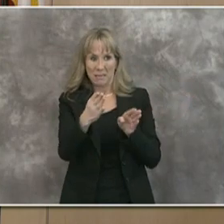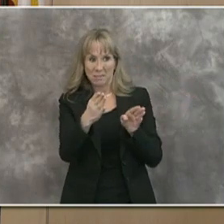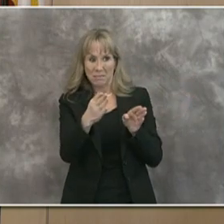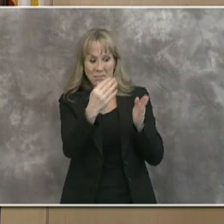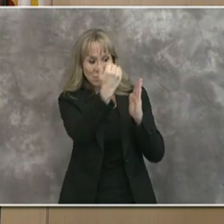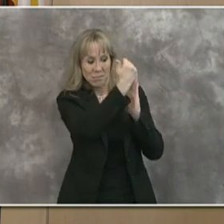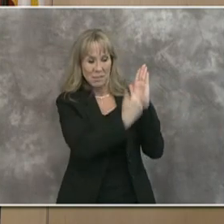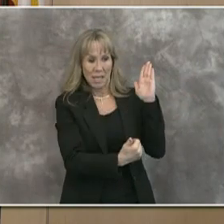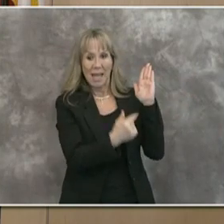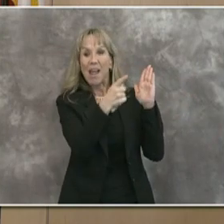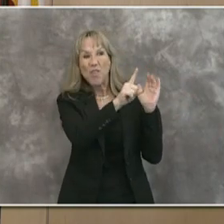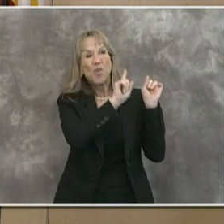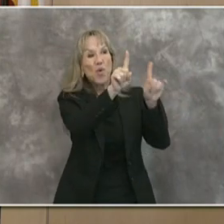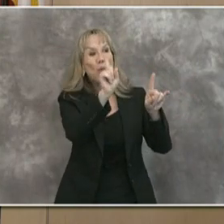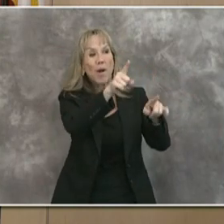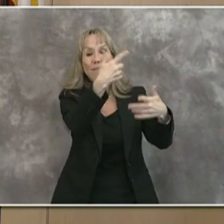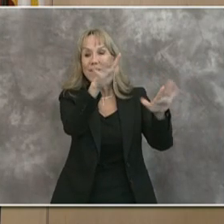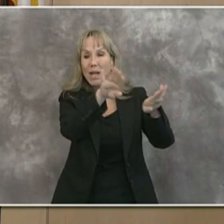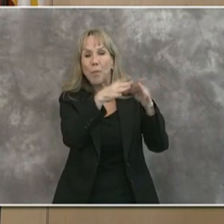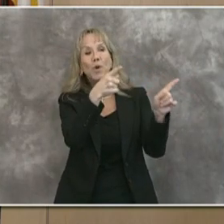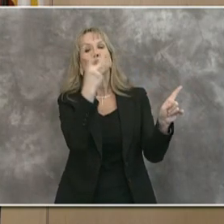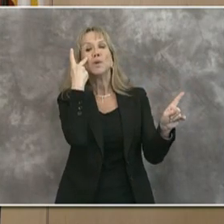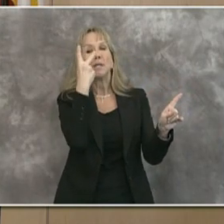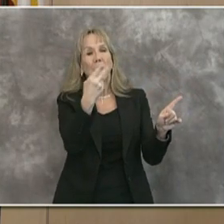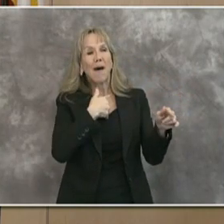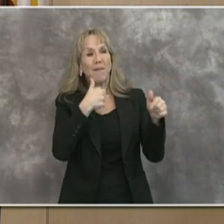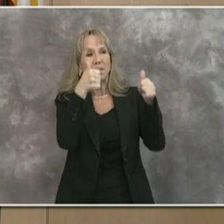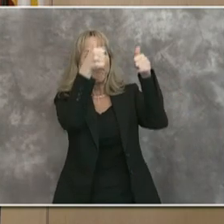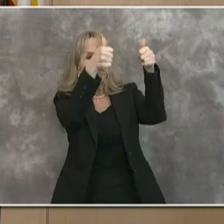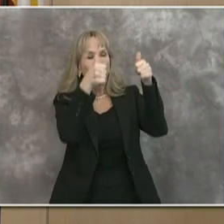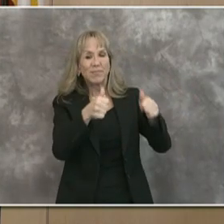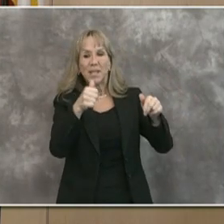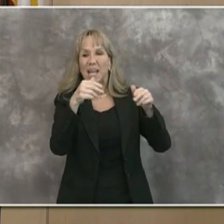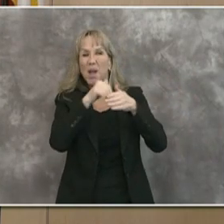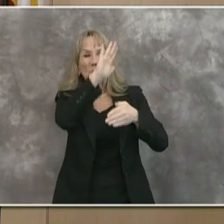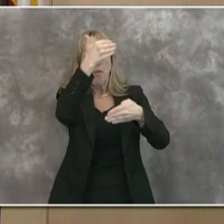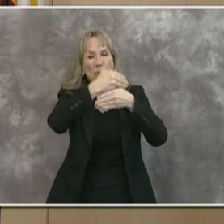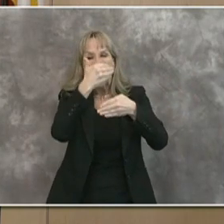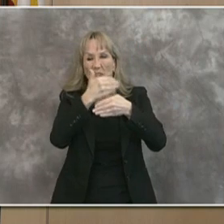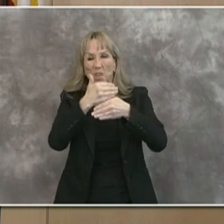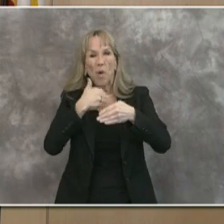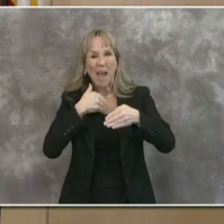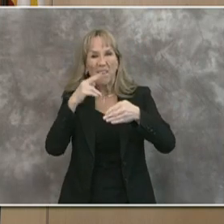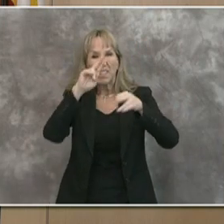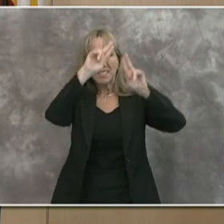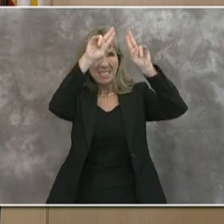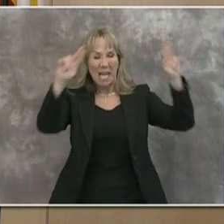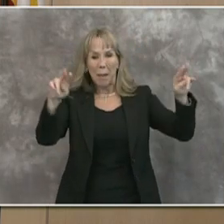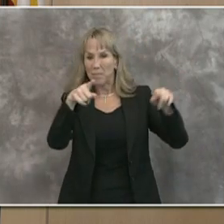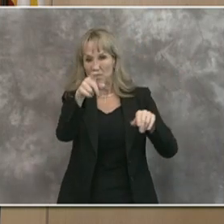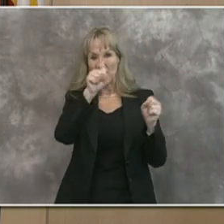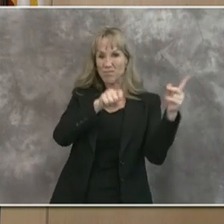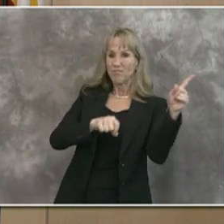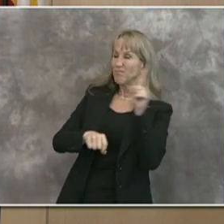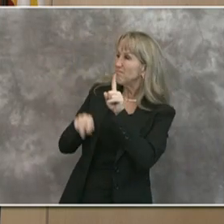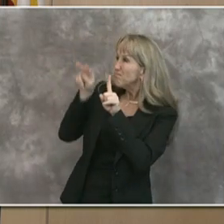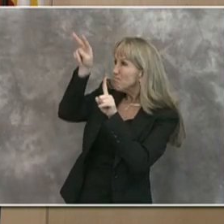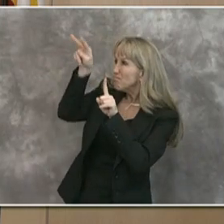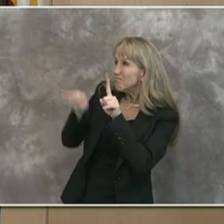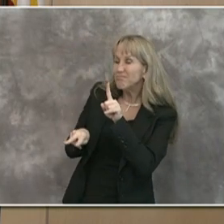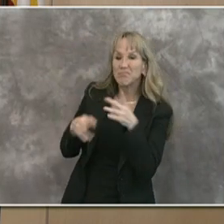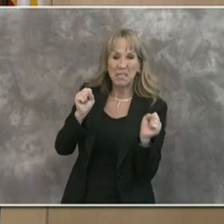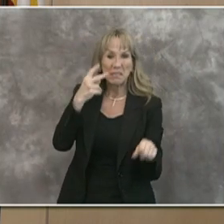currently open, you'll see those plans taped in the window so that they are visible to everyone. And we are